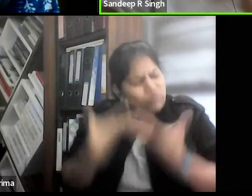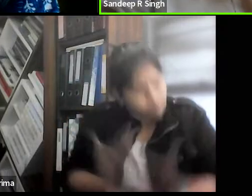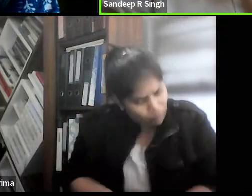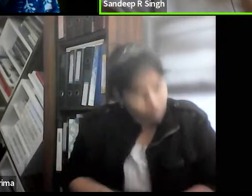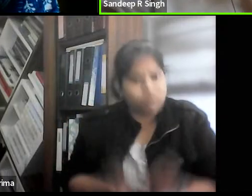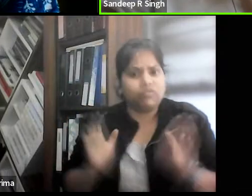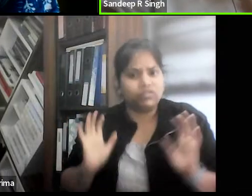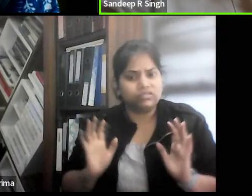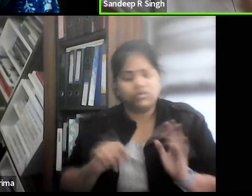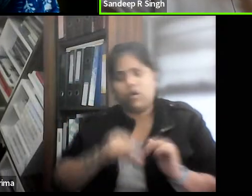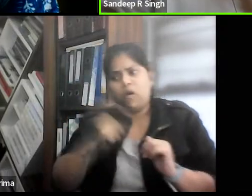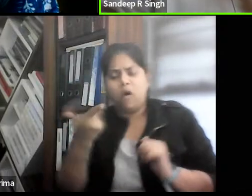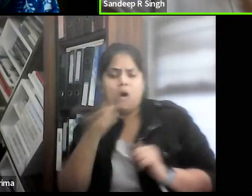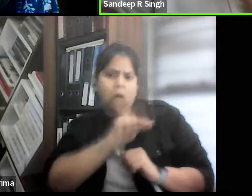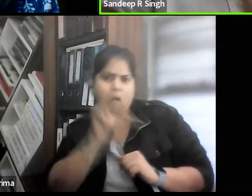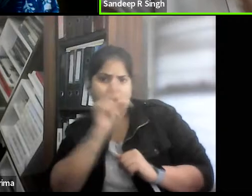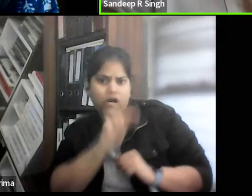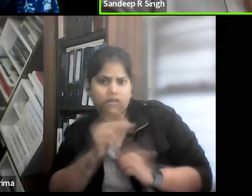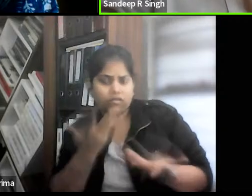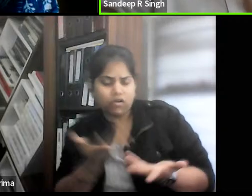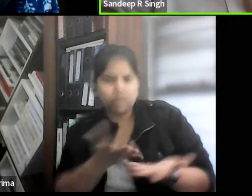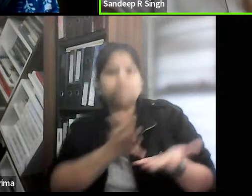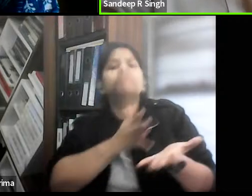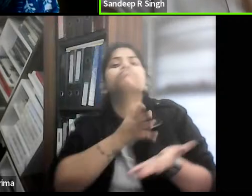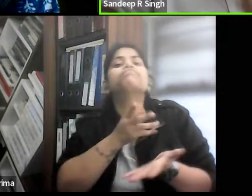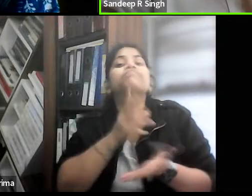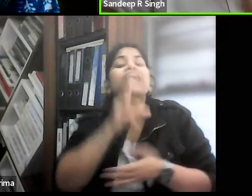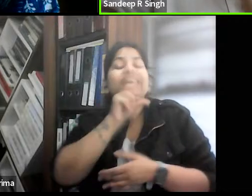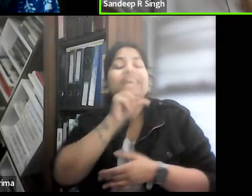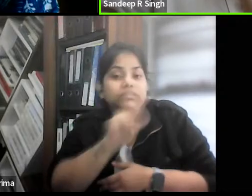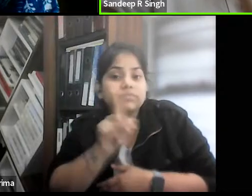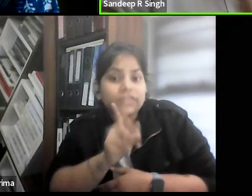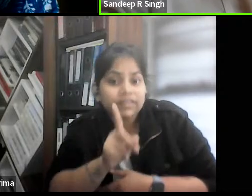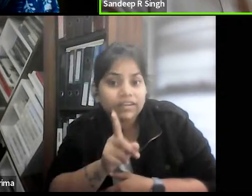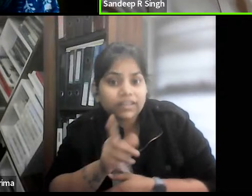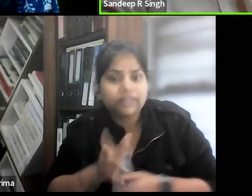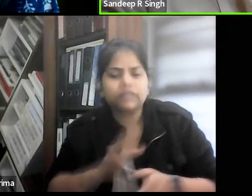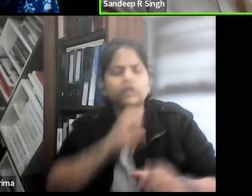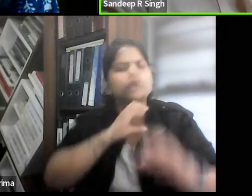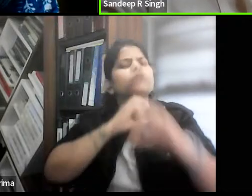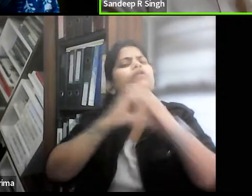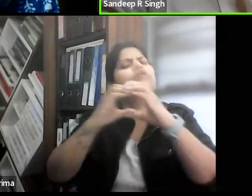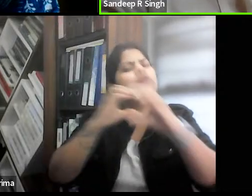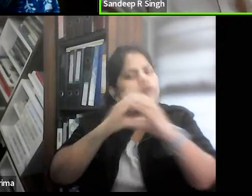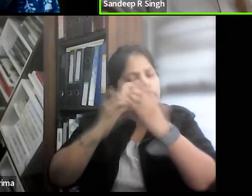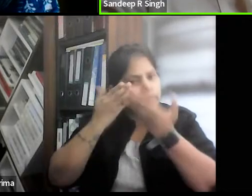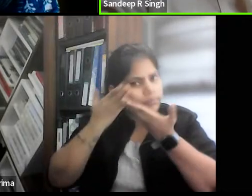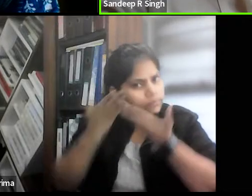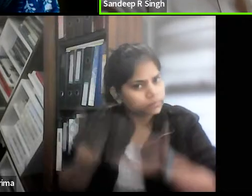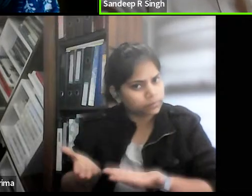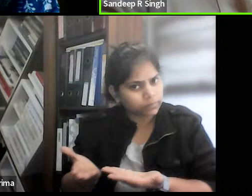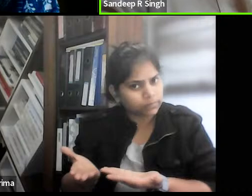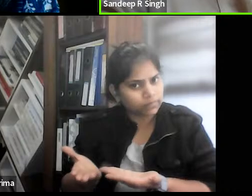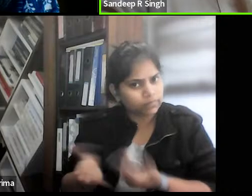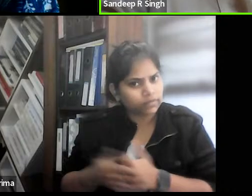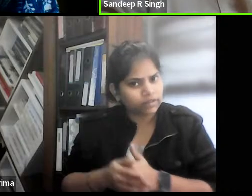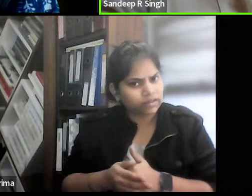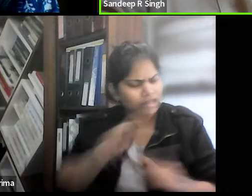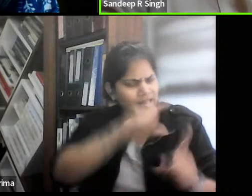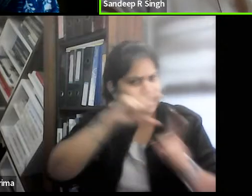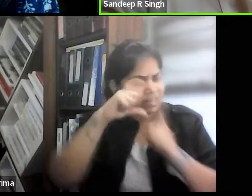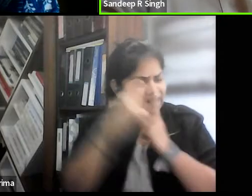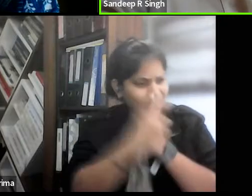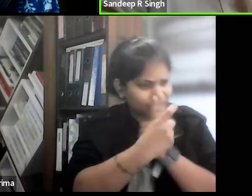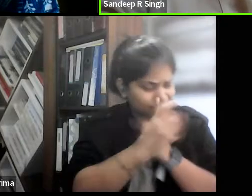speak, or not speak in a sense, but to be communicating in? Is there a culture that the deaf